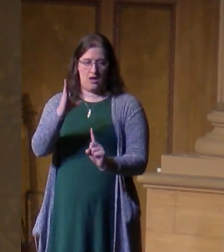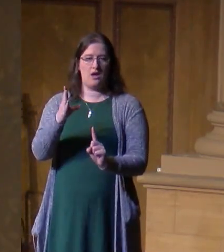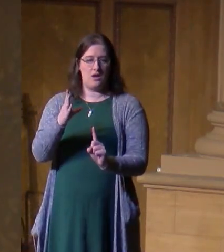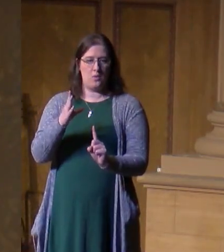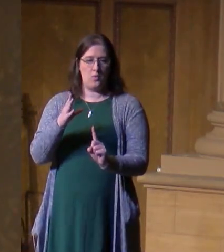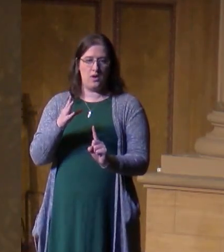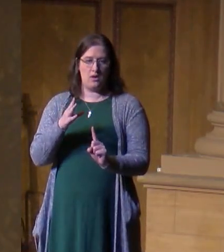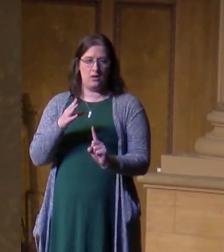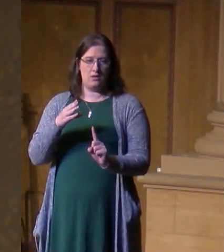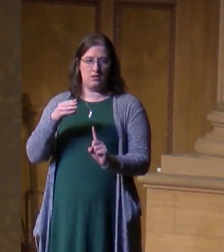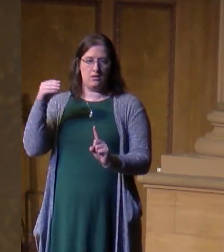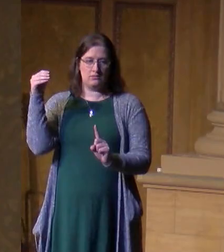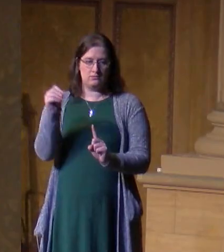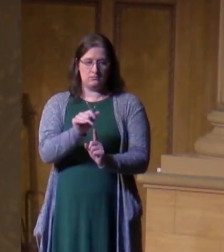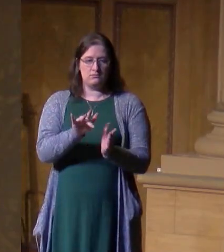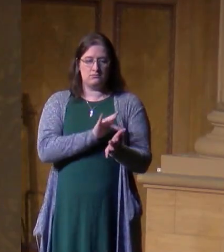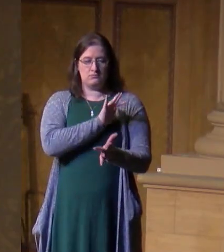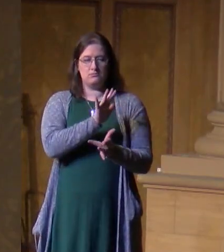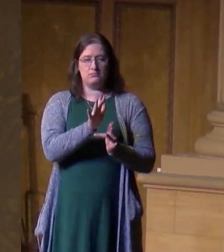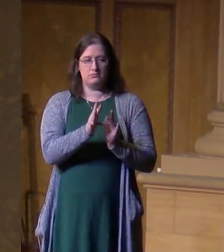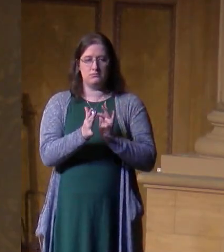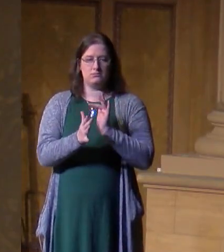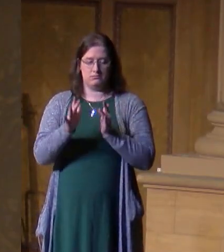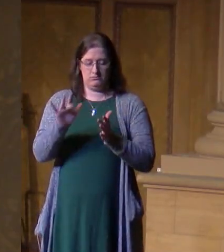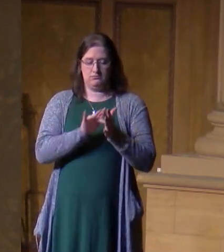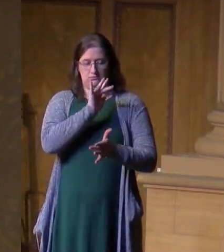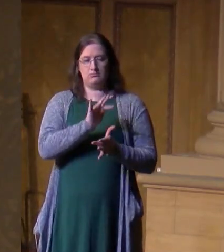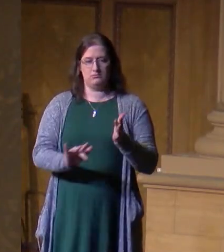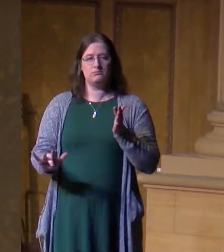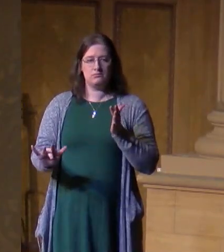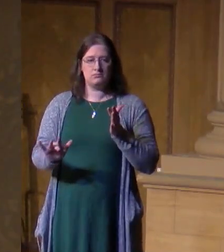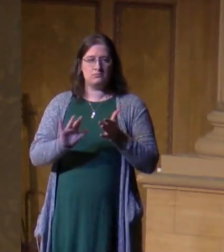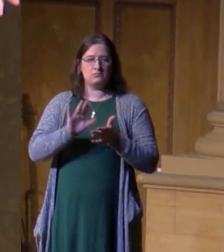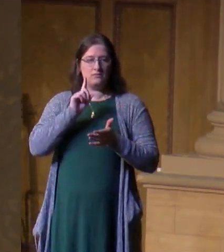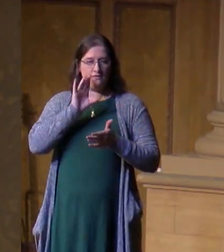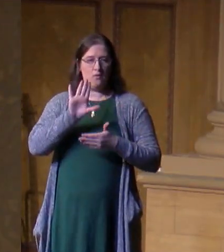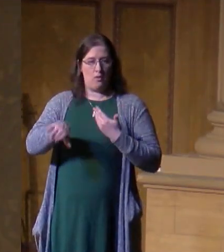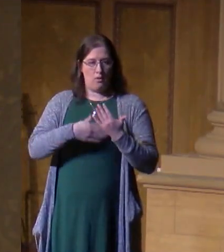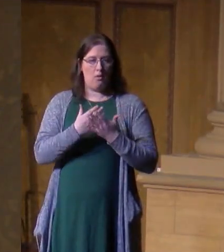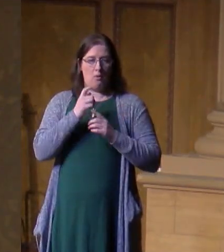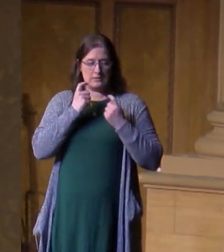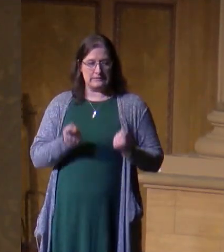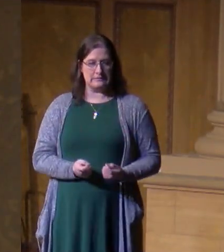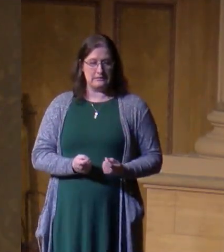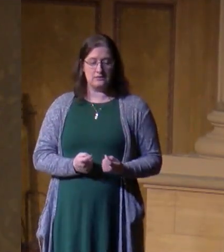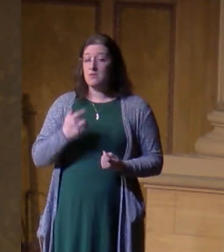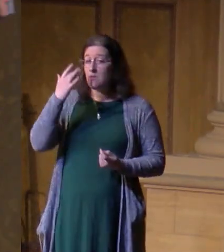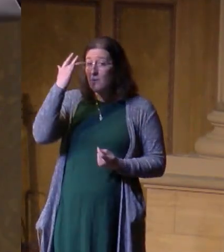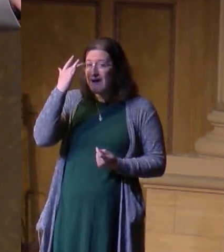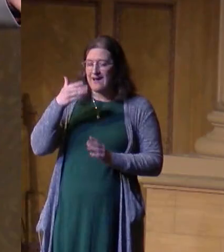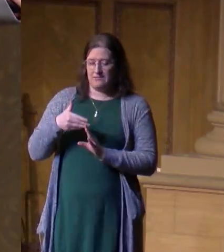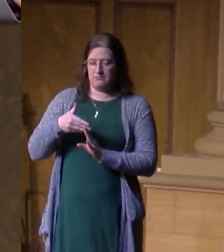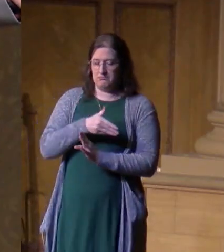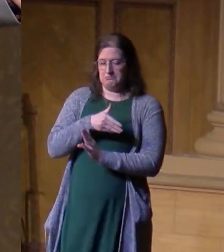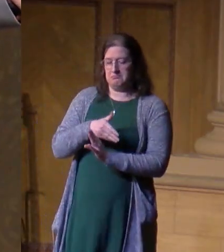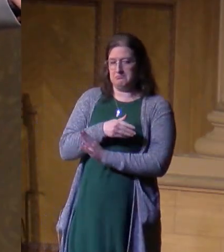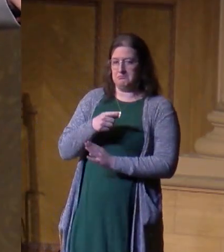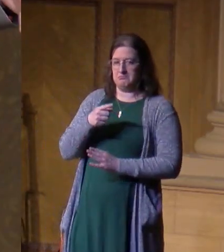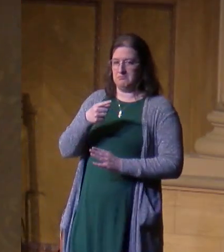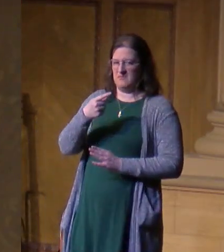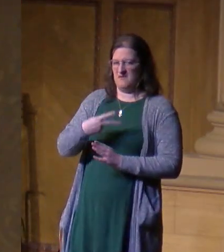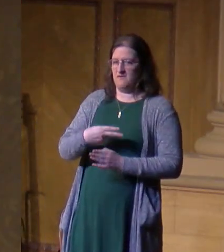that important? It's important because this passage comes on the heels of the entire first half of the Bible.